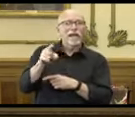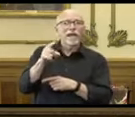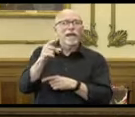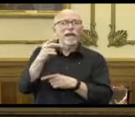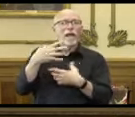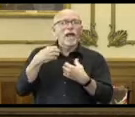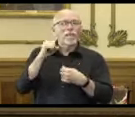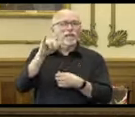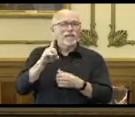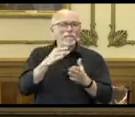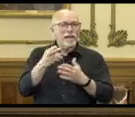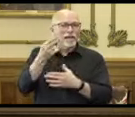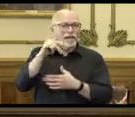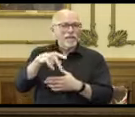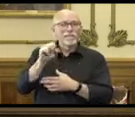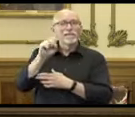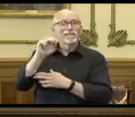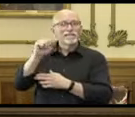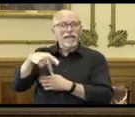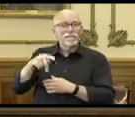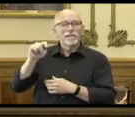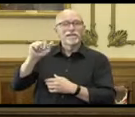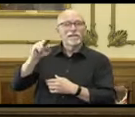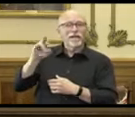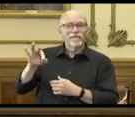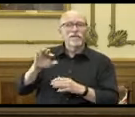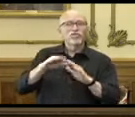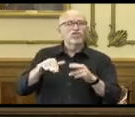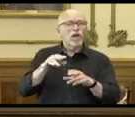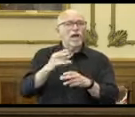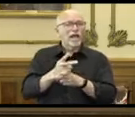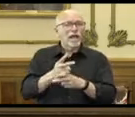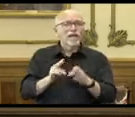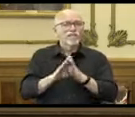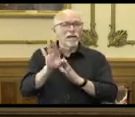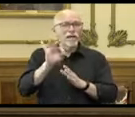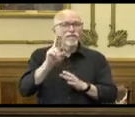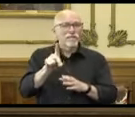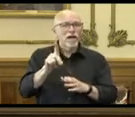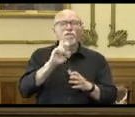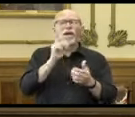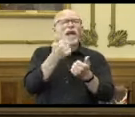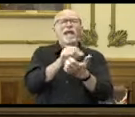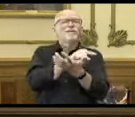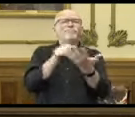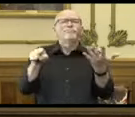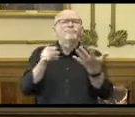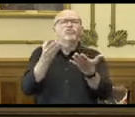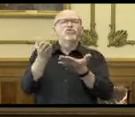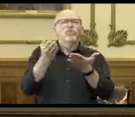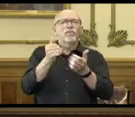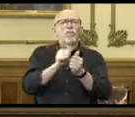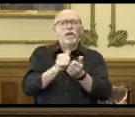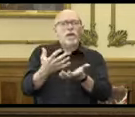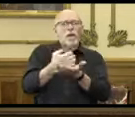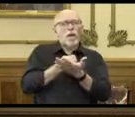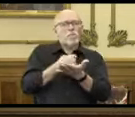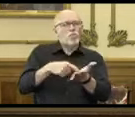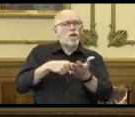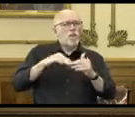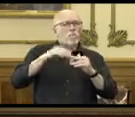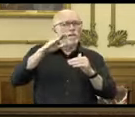Plan, SNAP, TANF, Child Care Development Fund, any of those support services that have an income level, it's